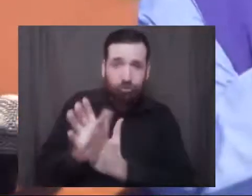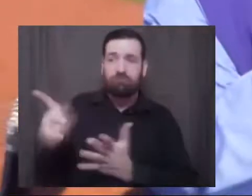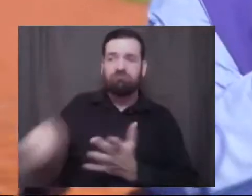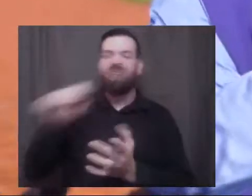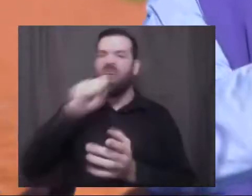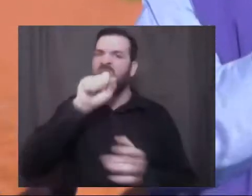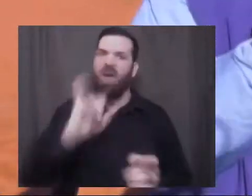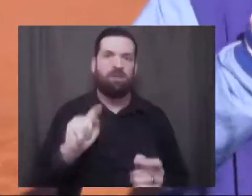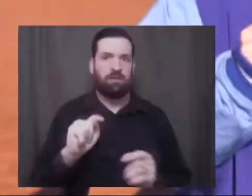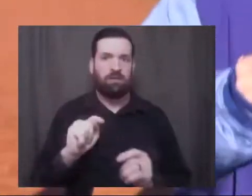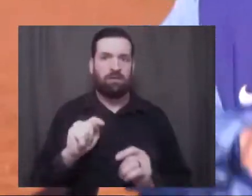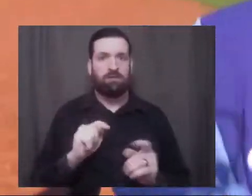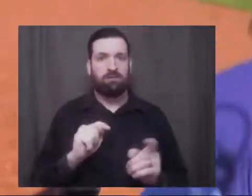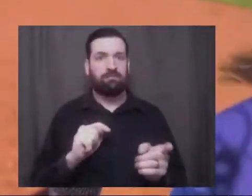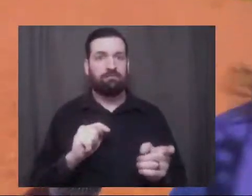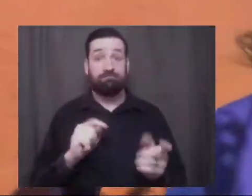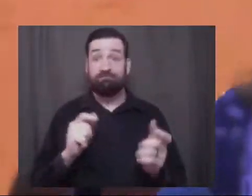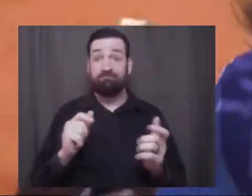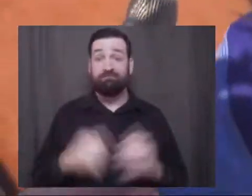right.